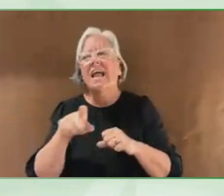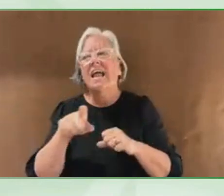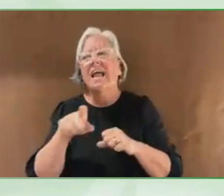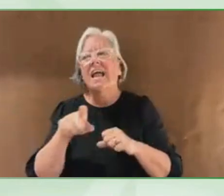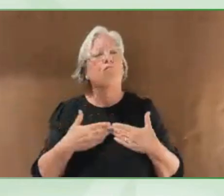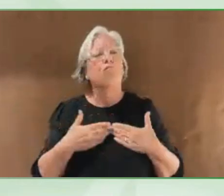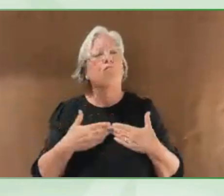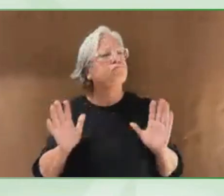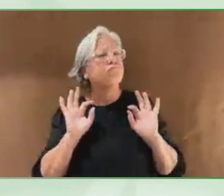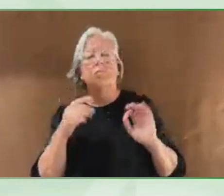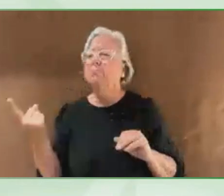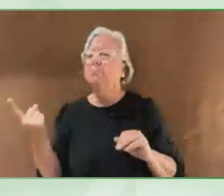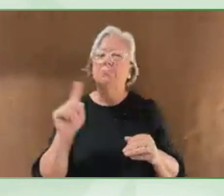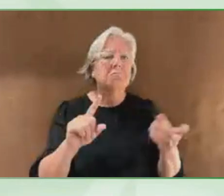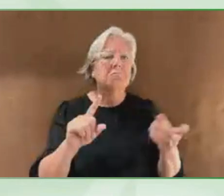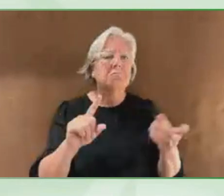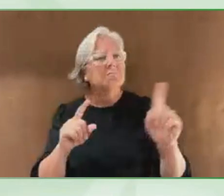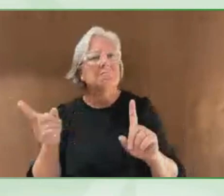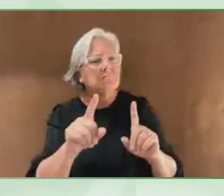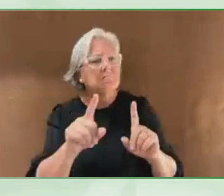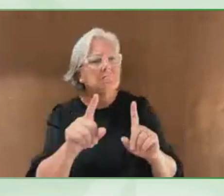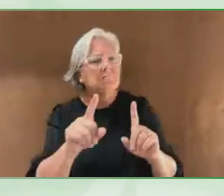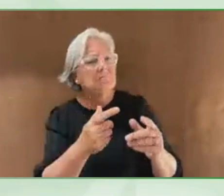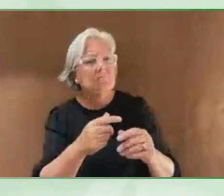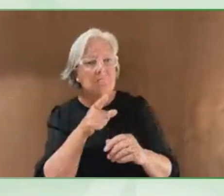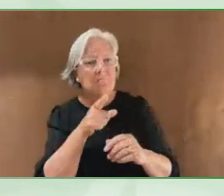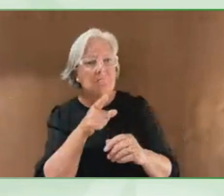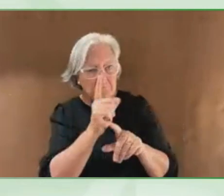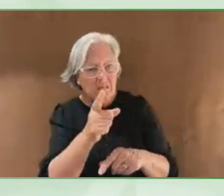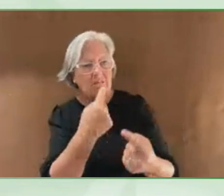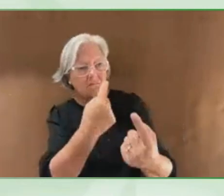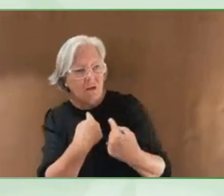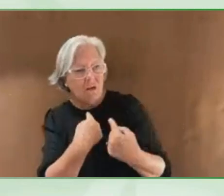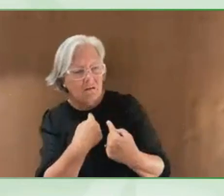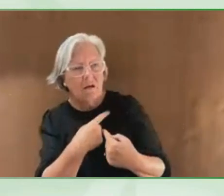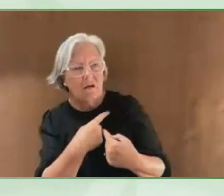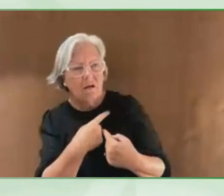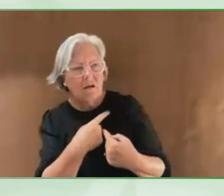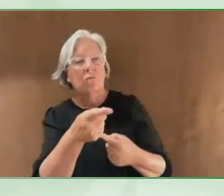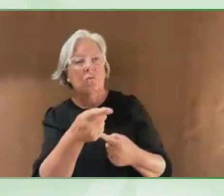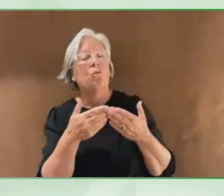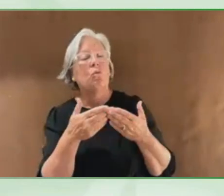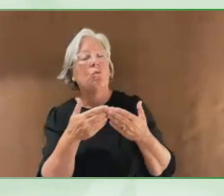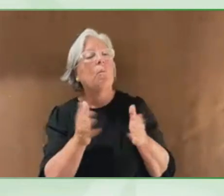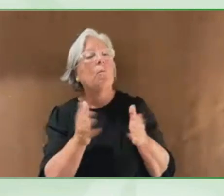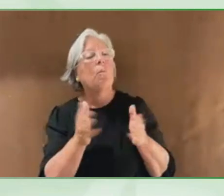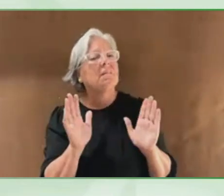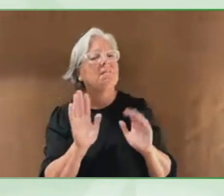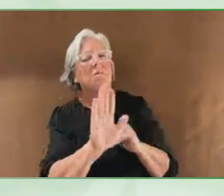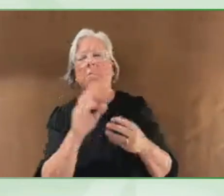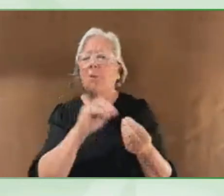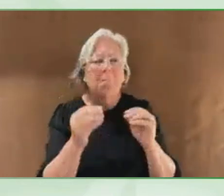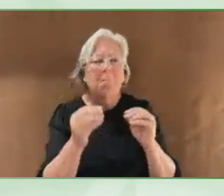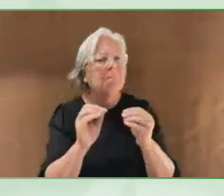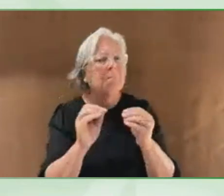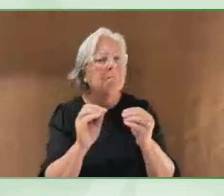unless you can tell me and you're open about what the problems are from a business perspective, but also